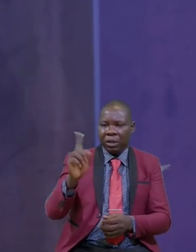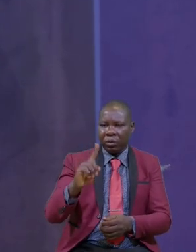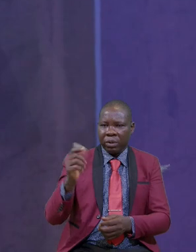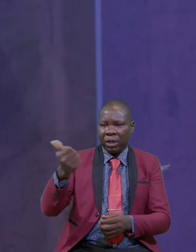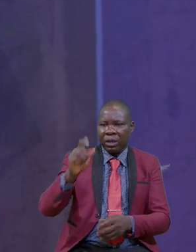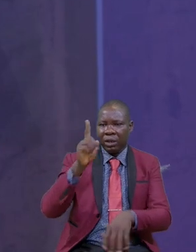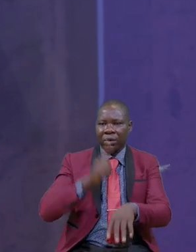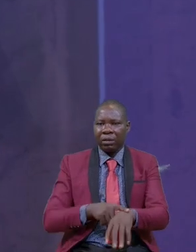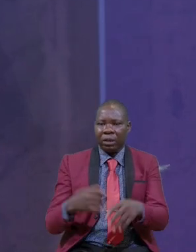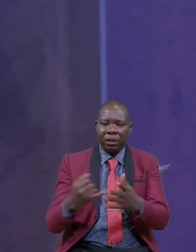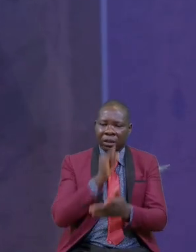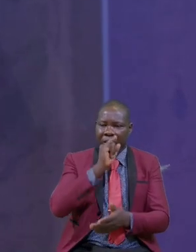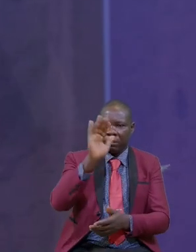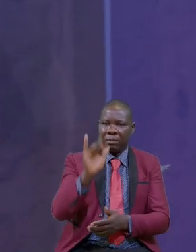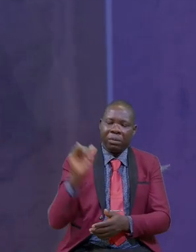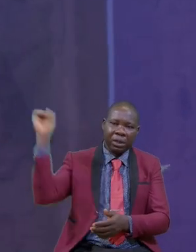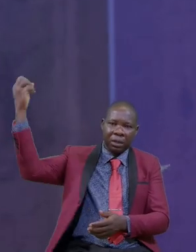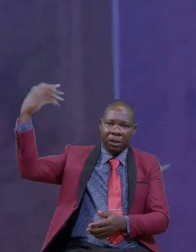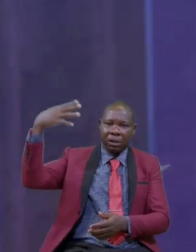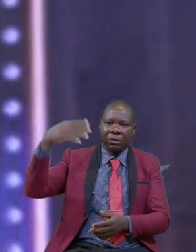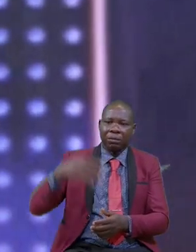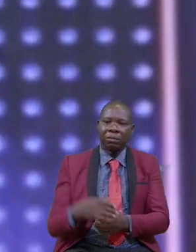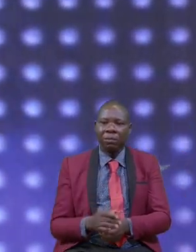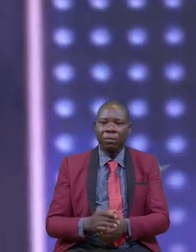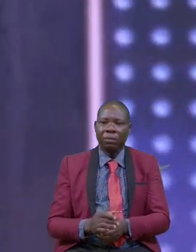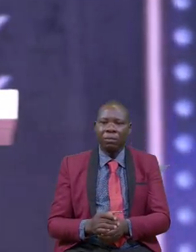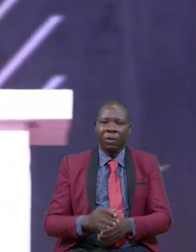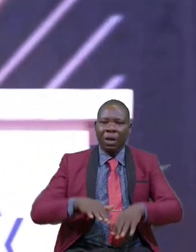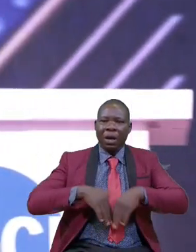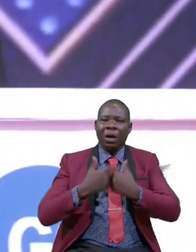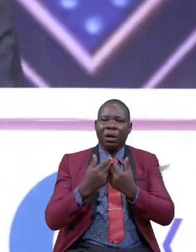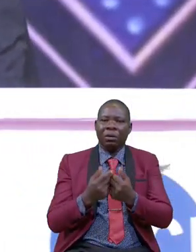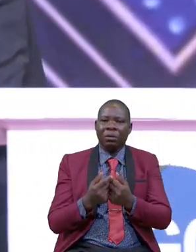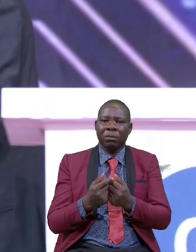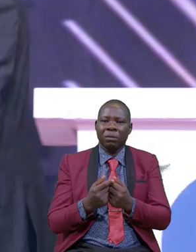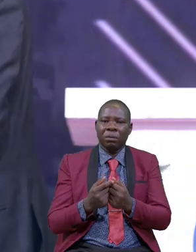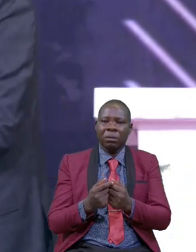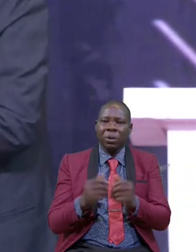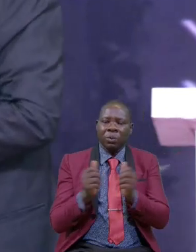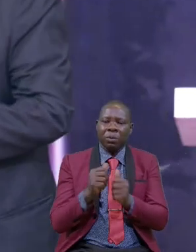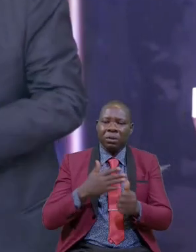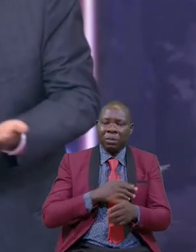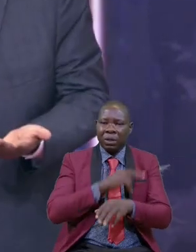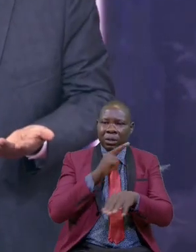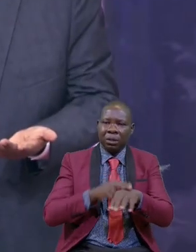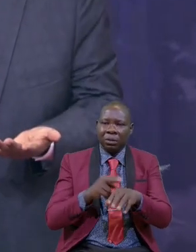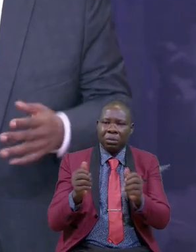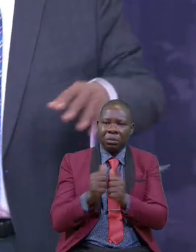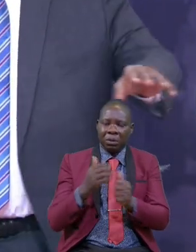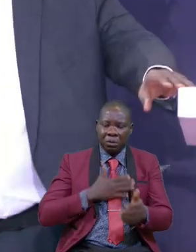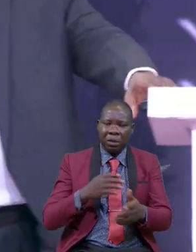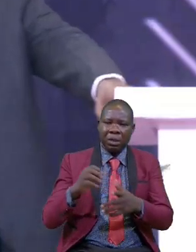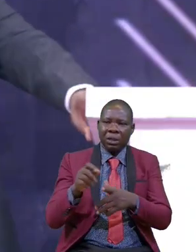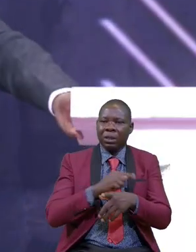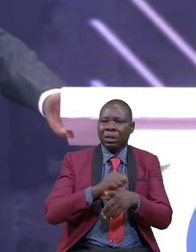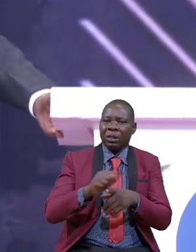by grace. C'est par la grâce. You know, some people have my nature, I have j'ai my upbringing, I have j'ai, my background, and